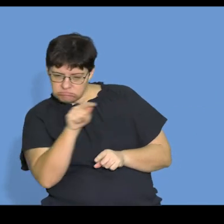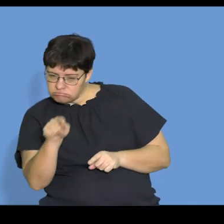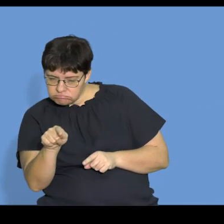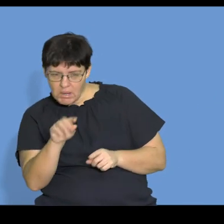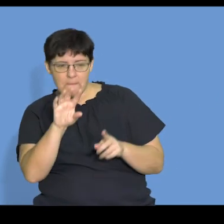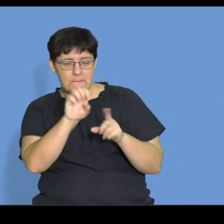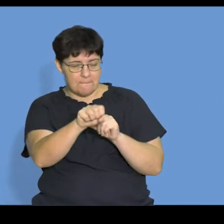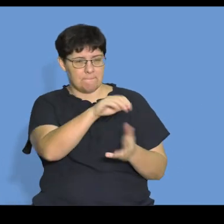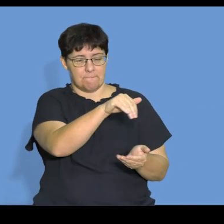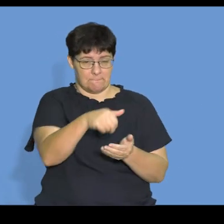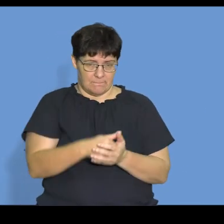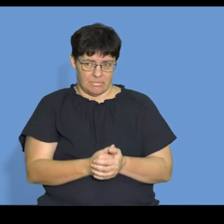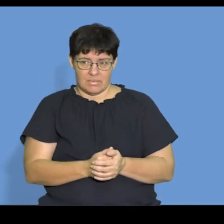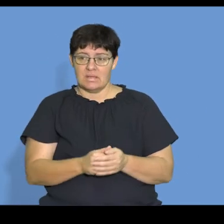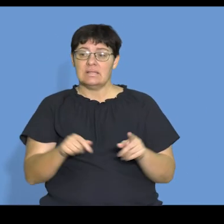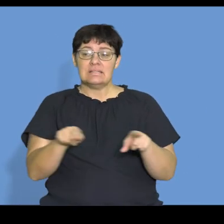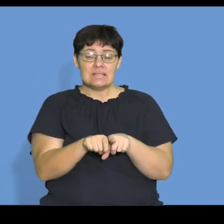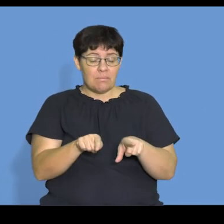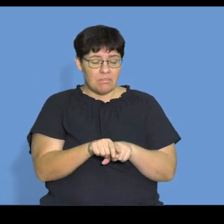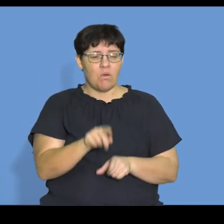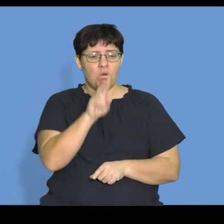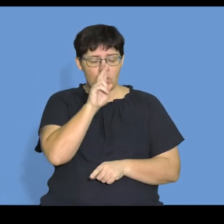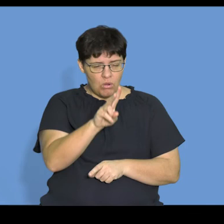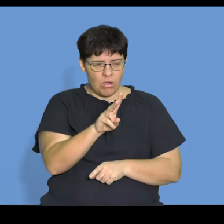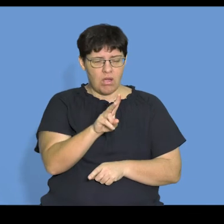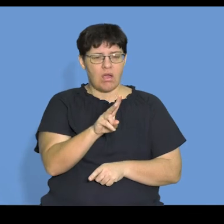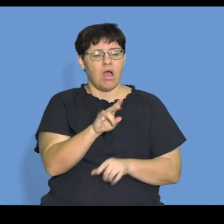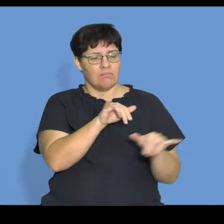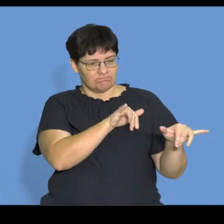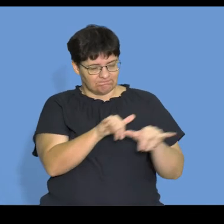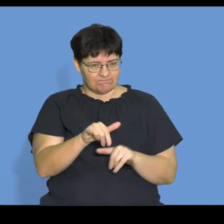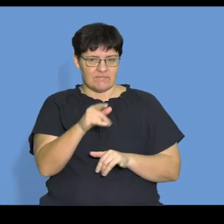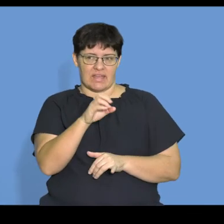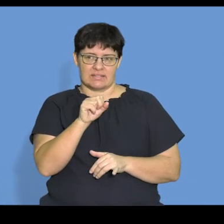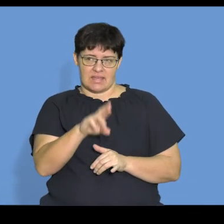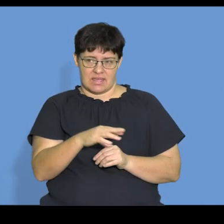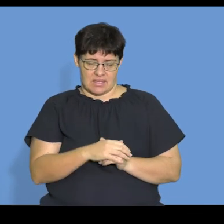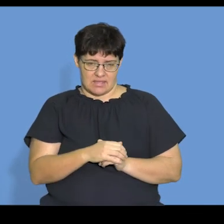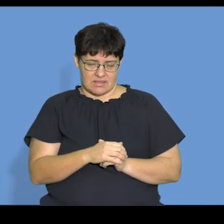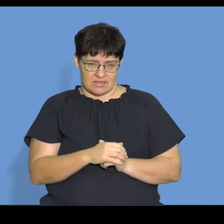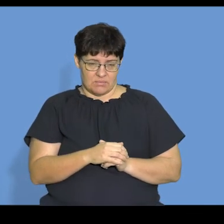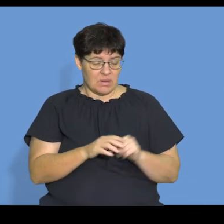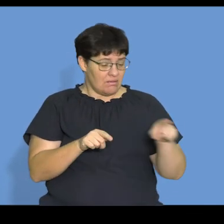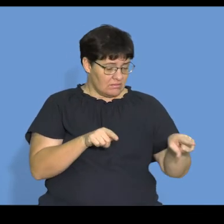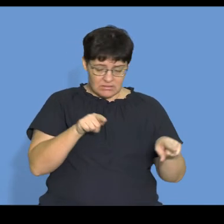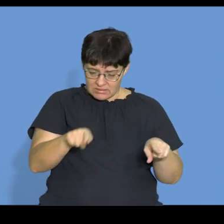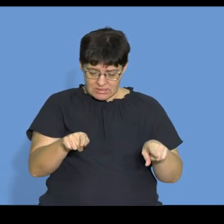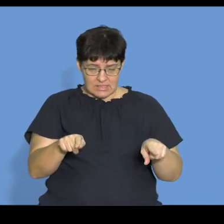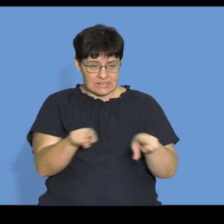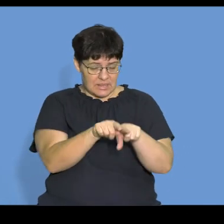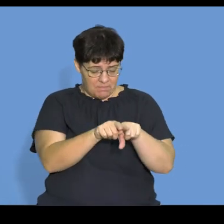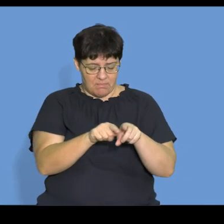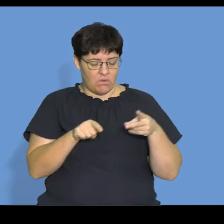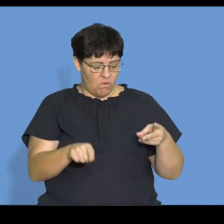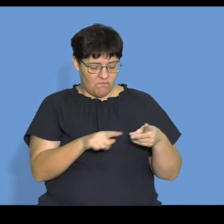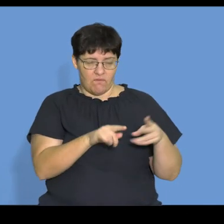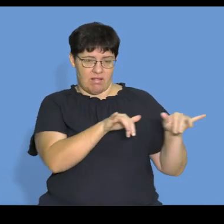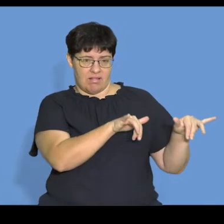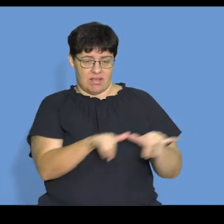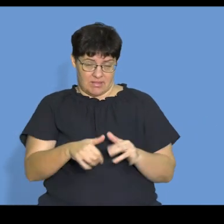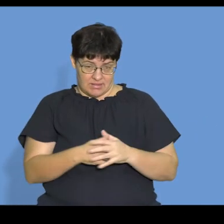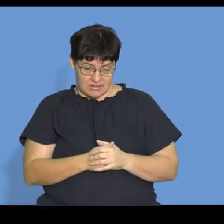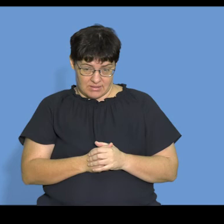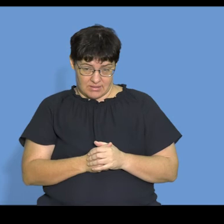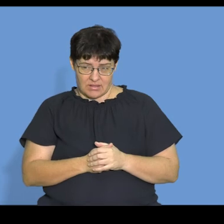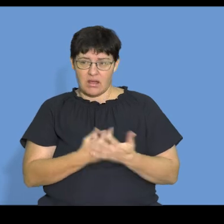factorize, always also look for a common factor. It does not really matter whether it's a trinomial or what. You